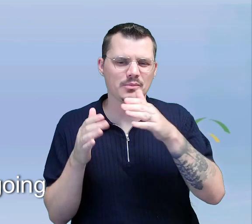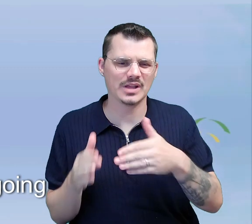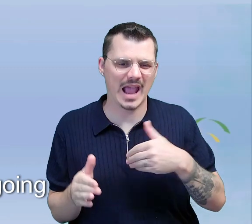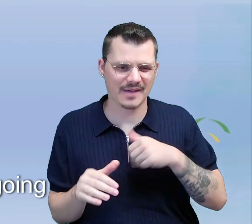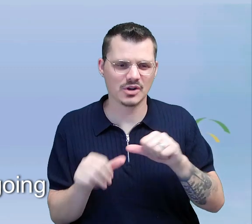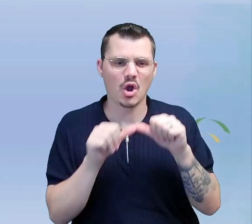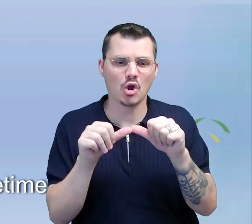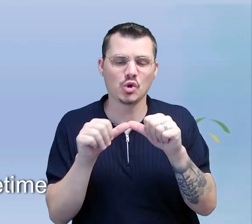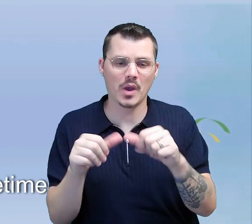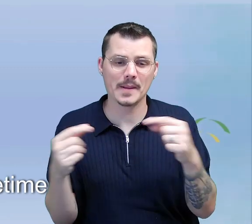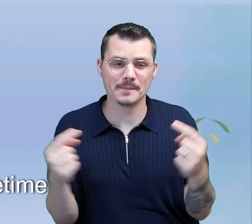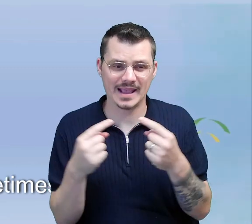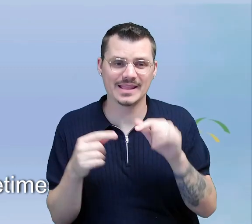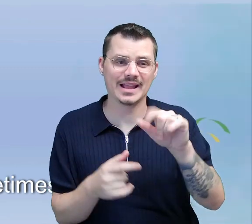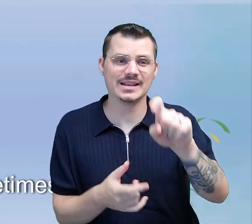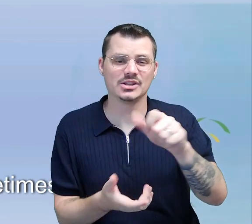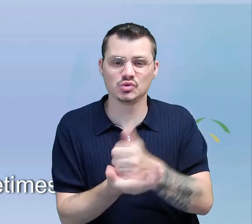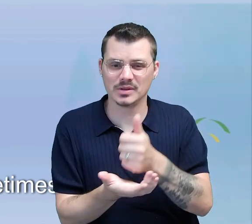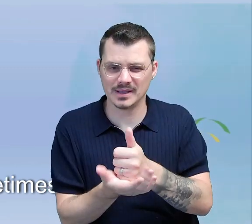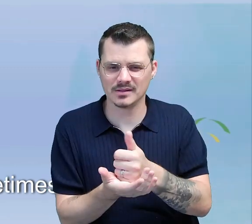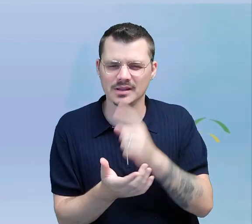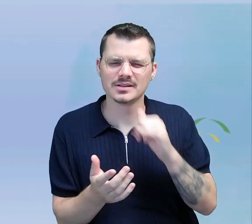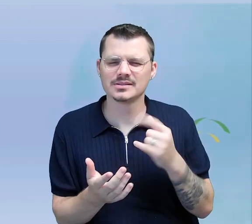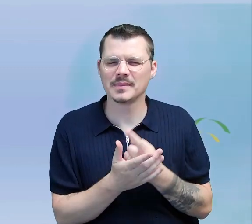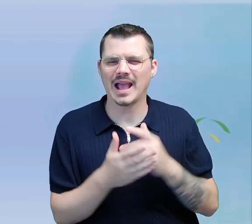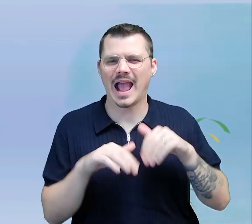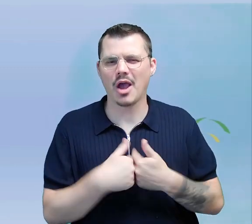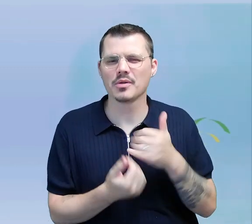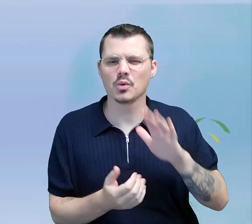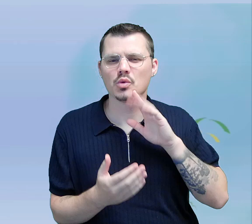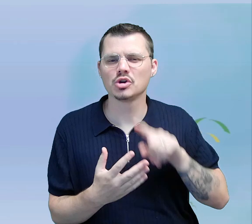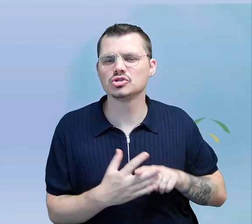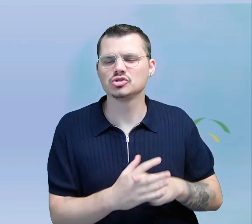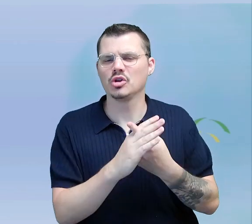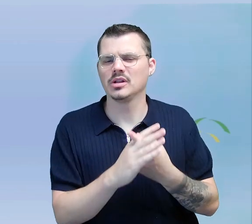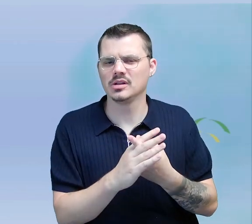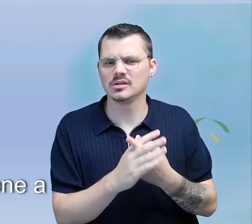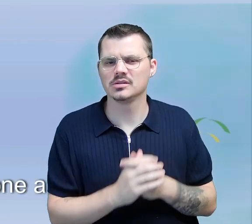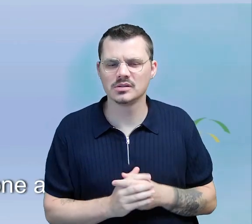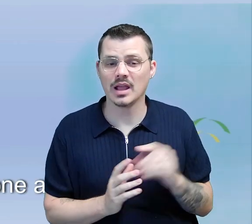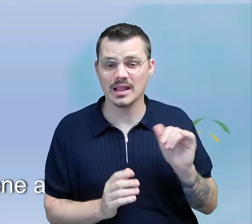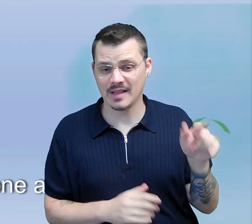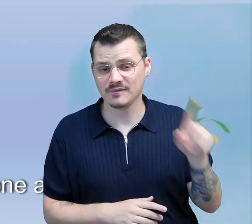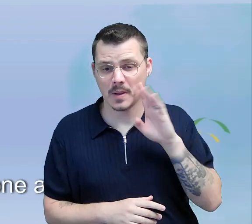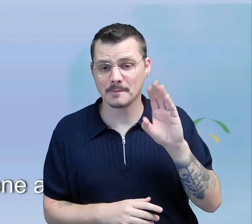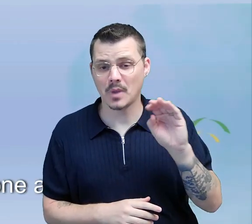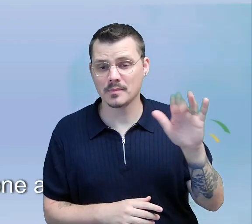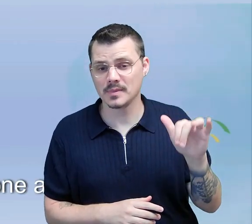person has ongoing pain that needs treatment, because sometimes that's how it gets started. Oh, wow. And